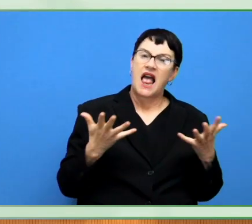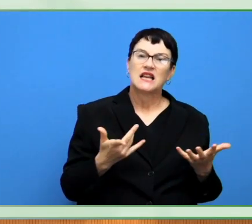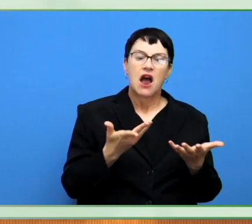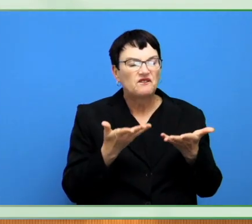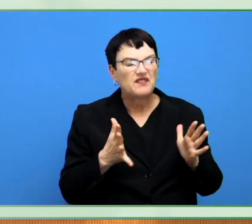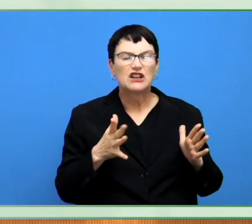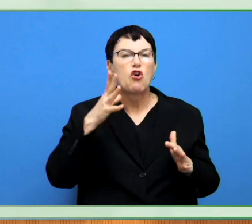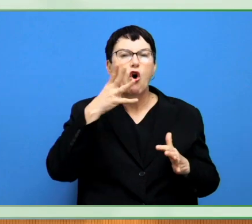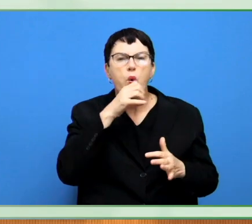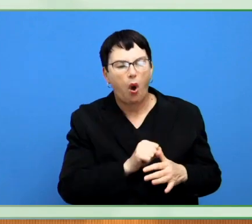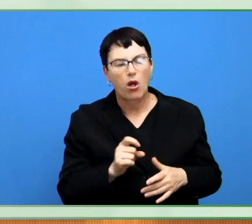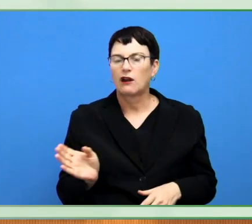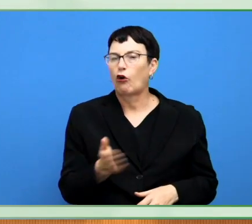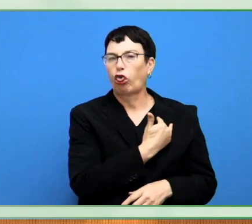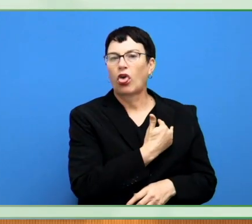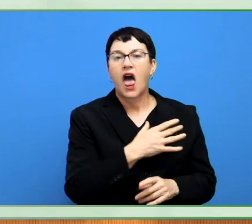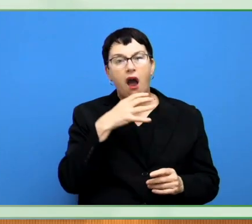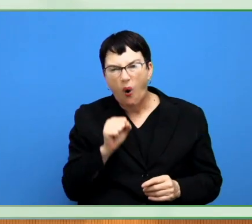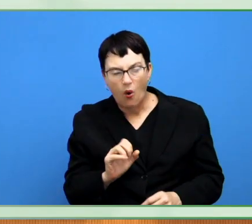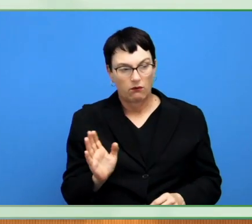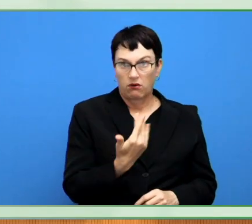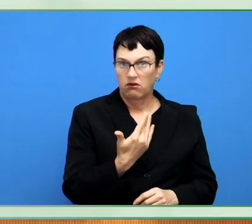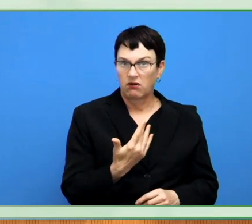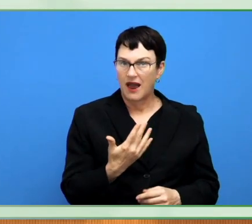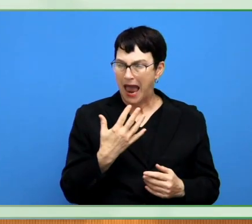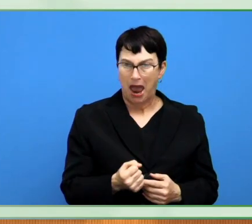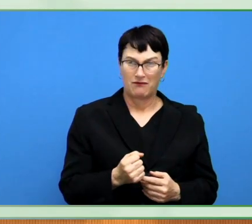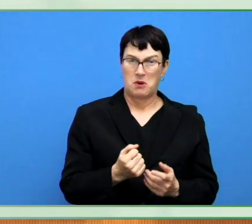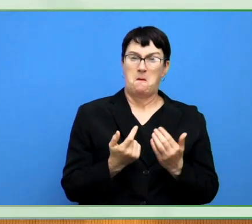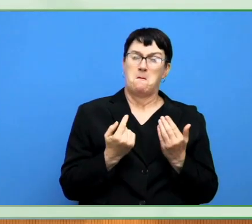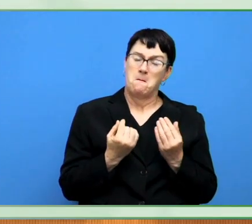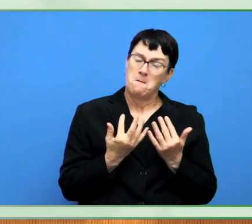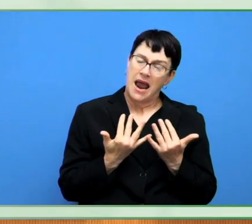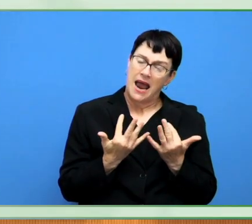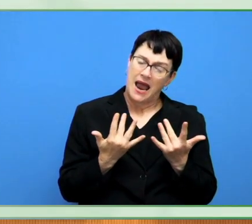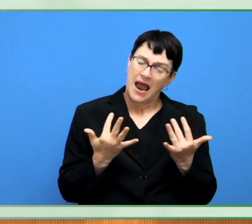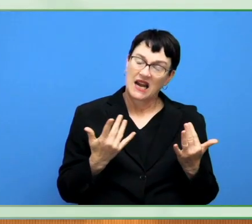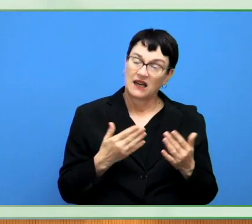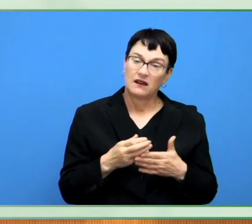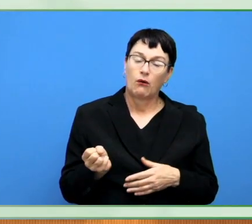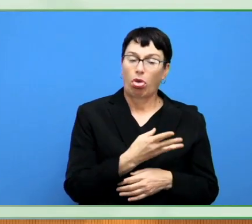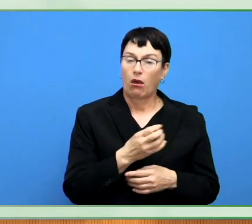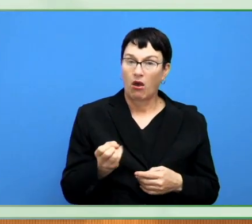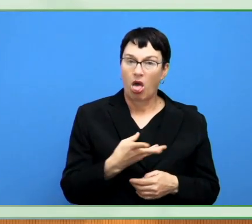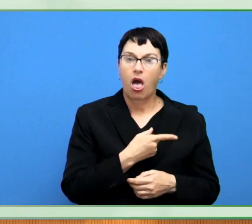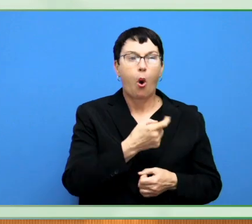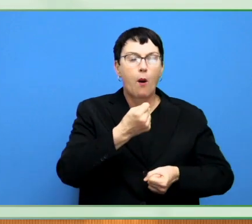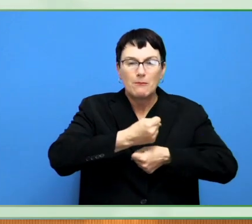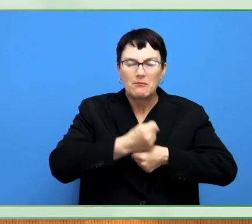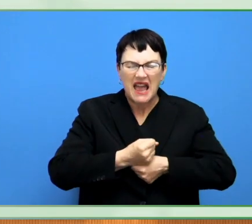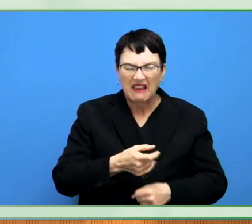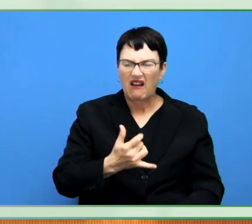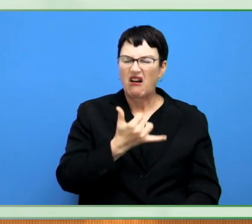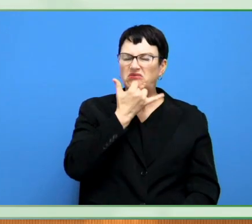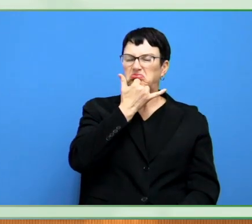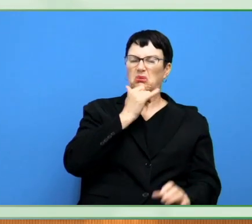thousands of limbs get set aside, get over-manufactured, and accumulate in clinics in people's closets, even